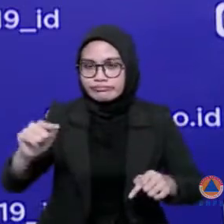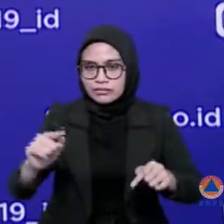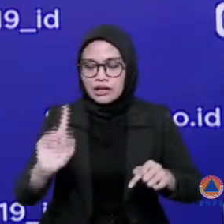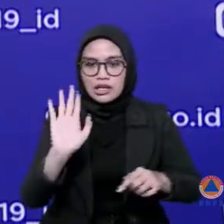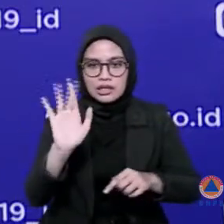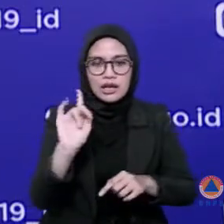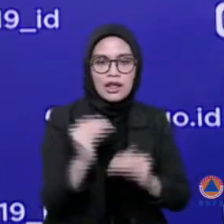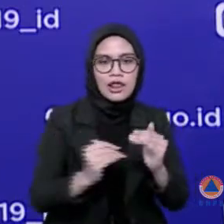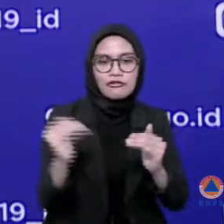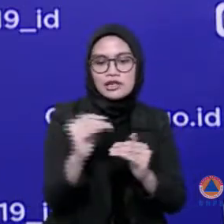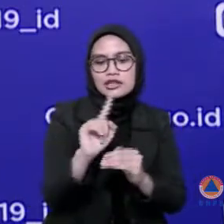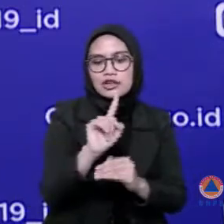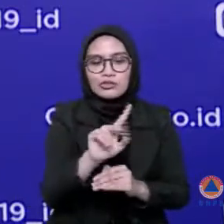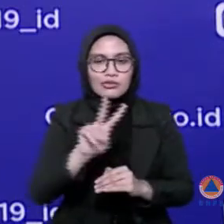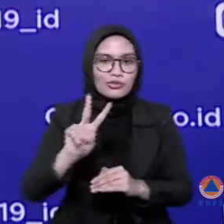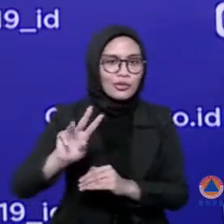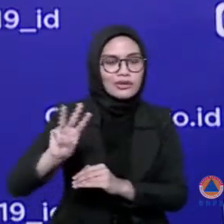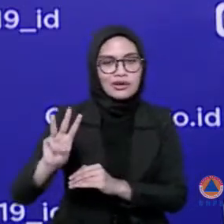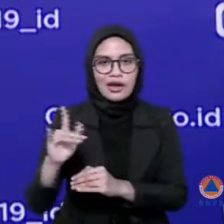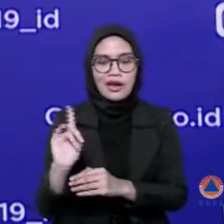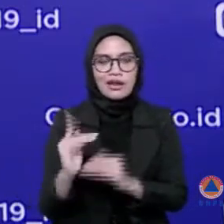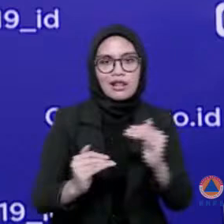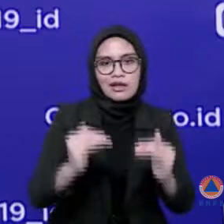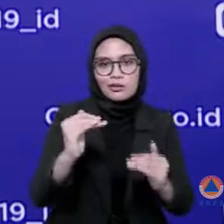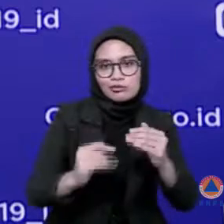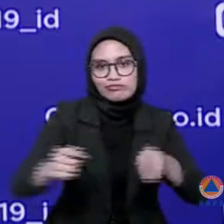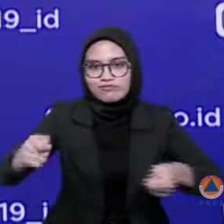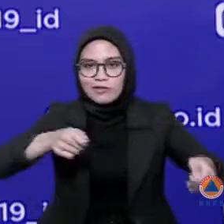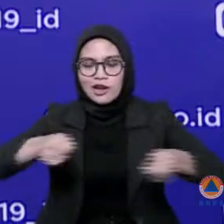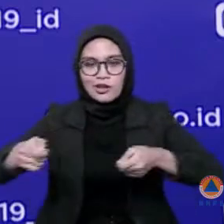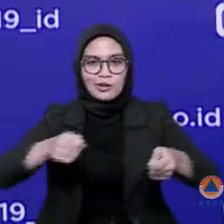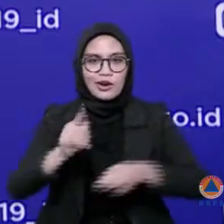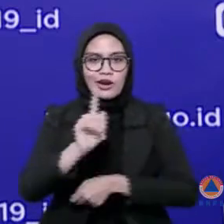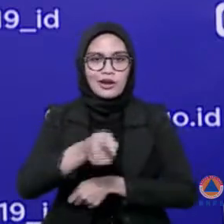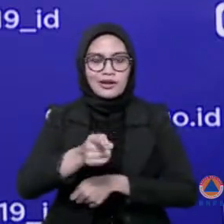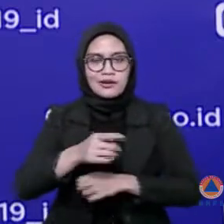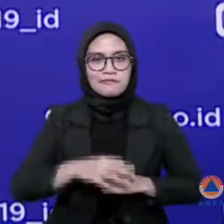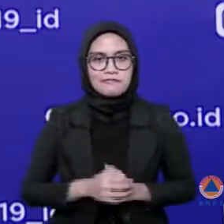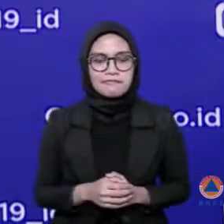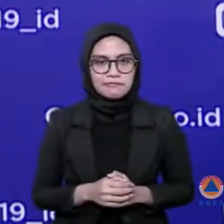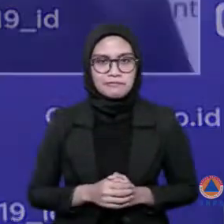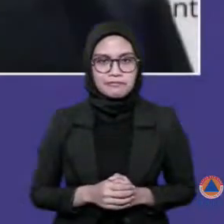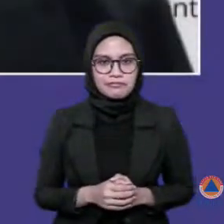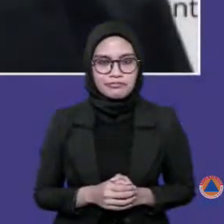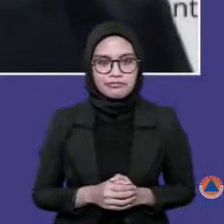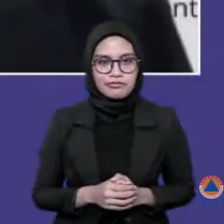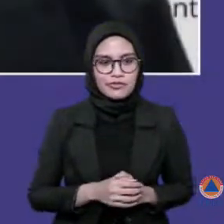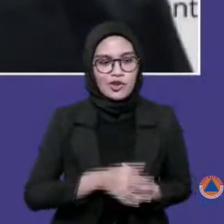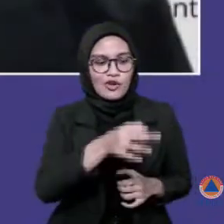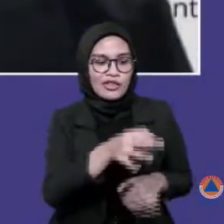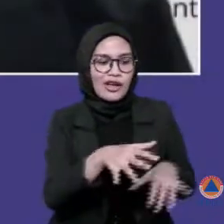2, 3, and 4 regarding the level of each district and